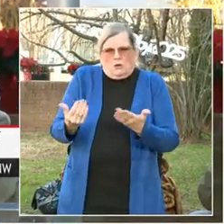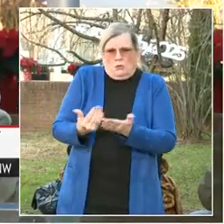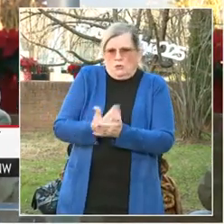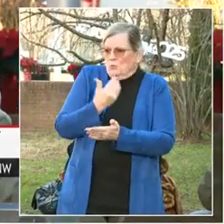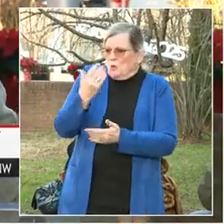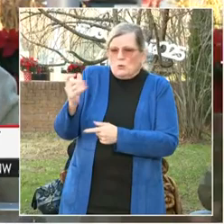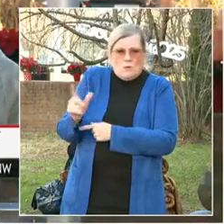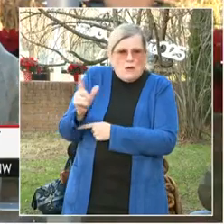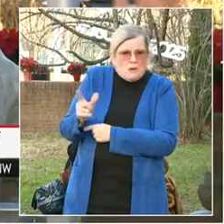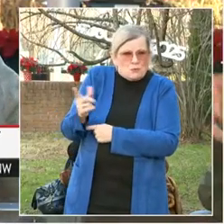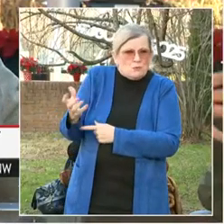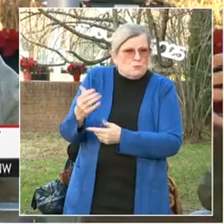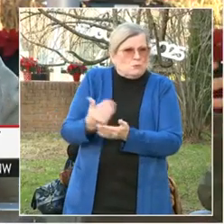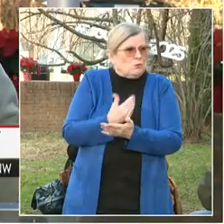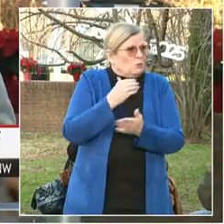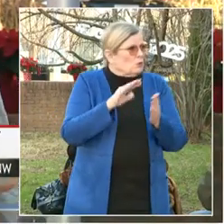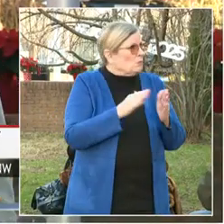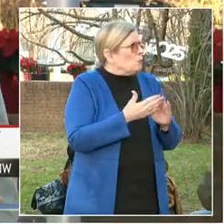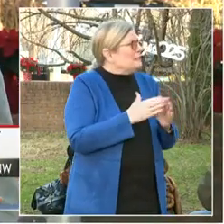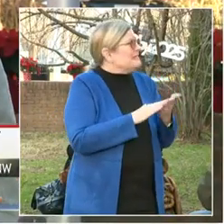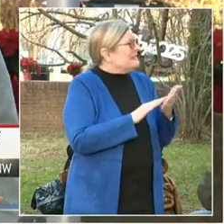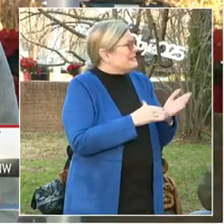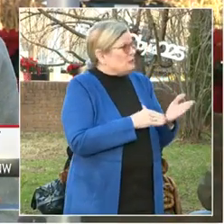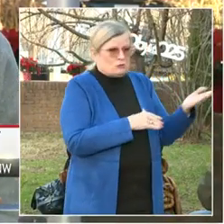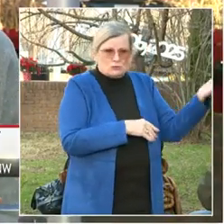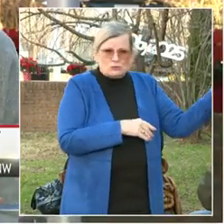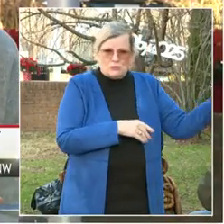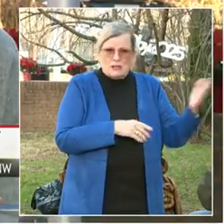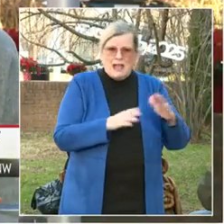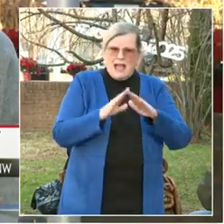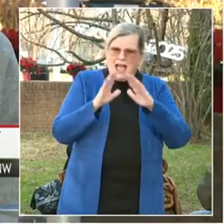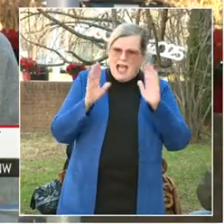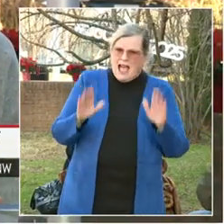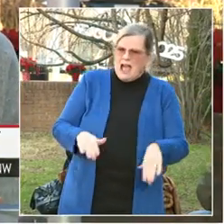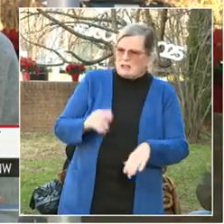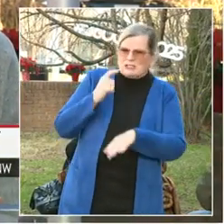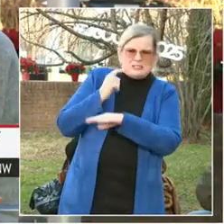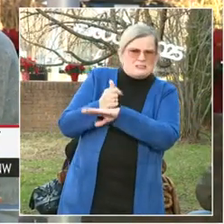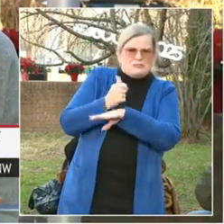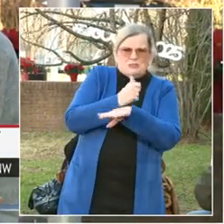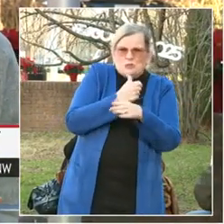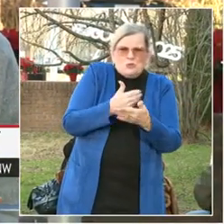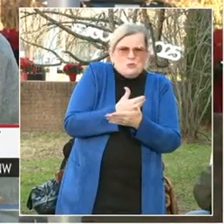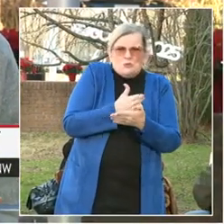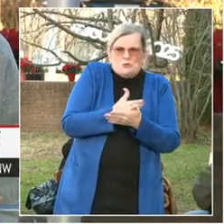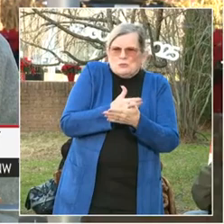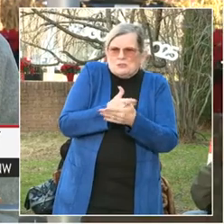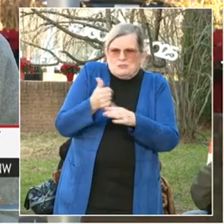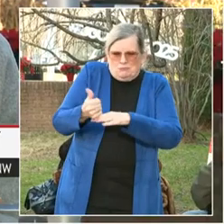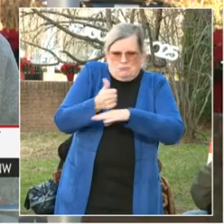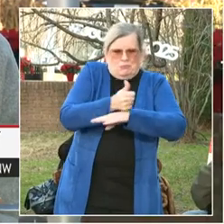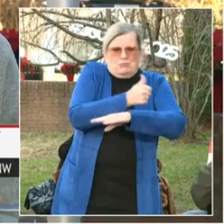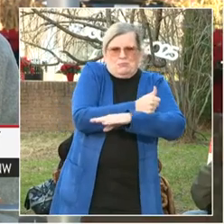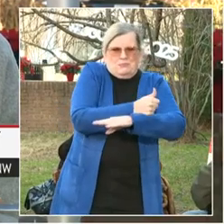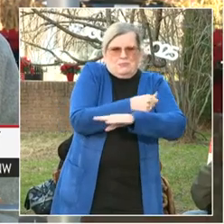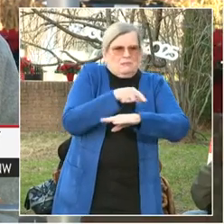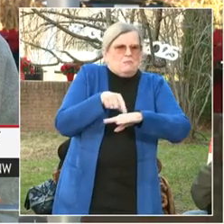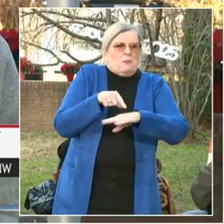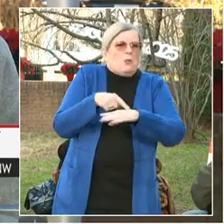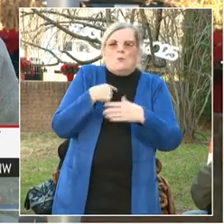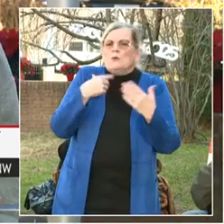new community center, and we want housing on the property. So we don't know yet how